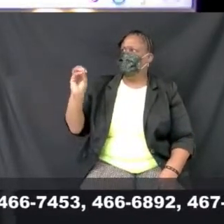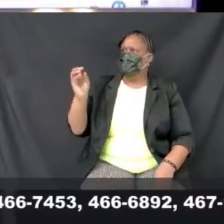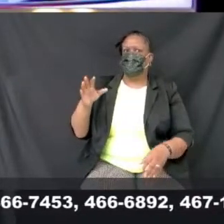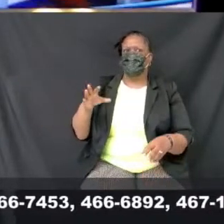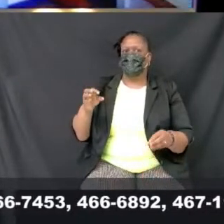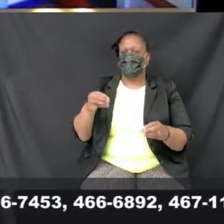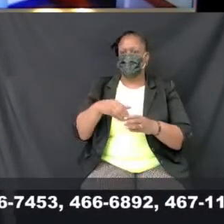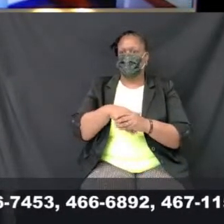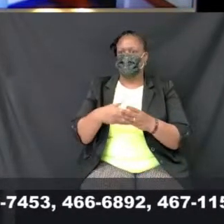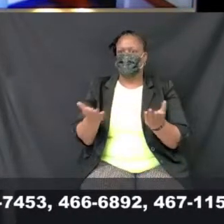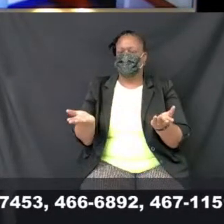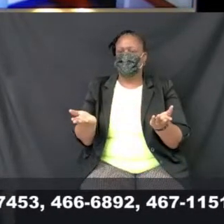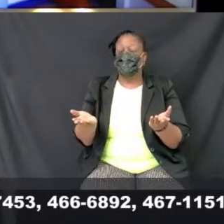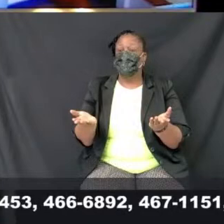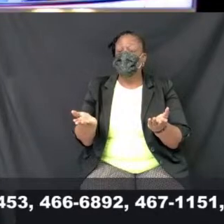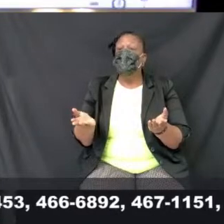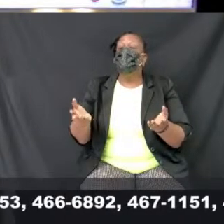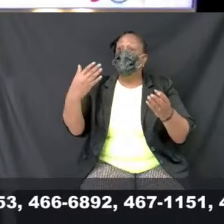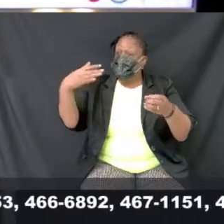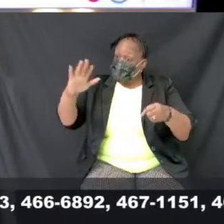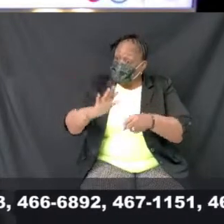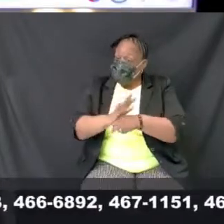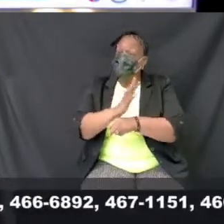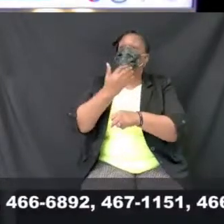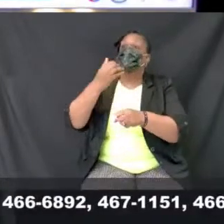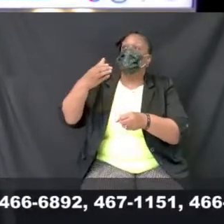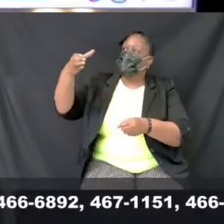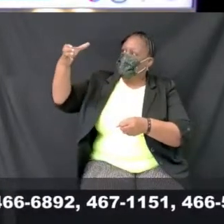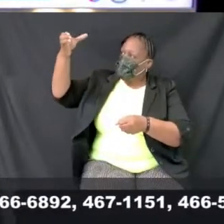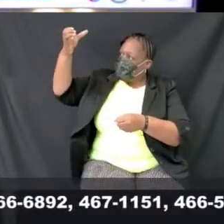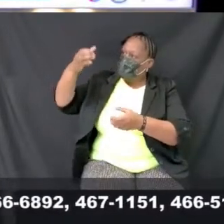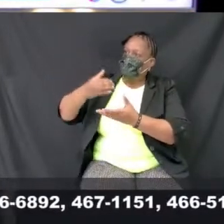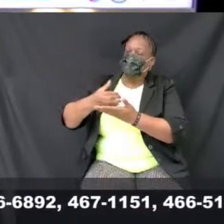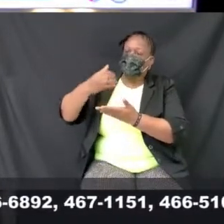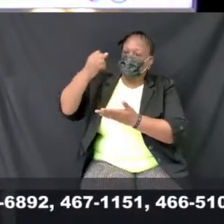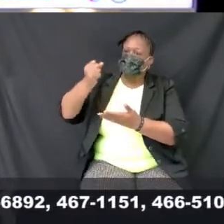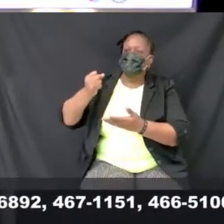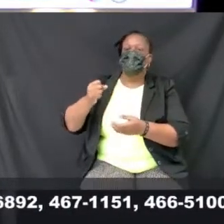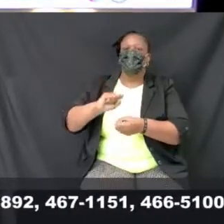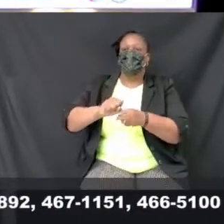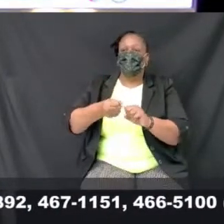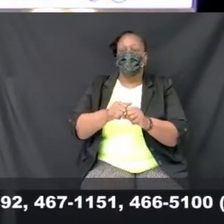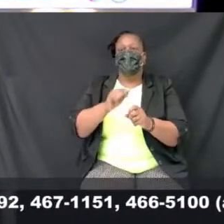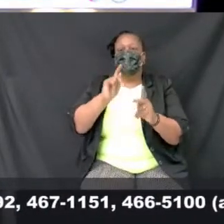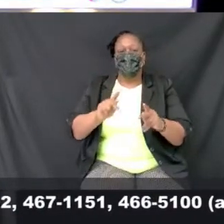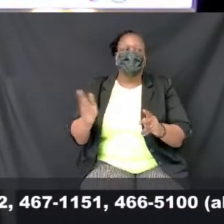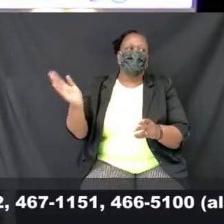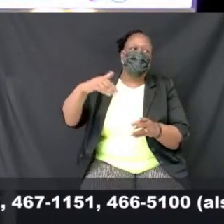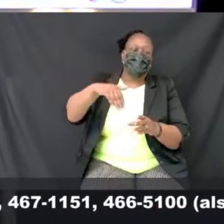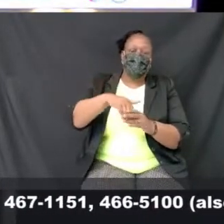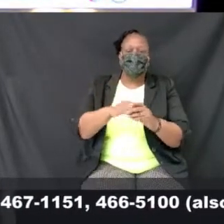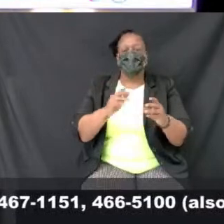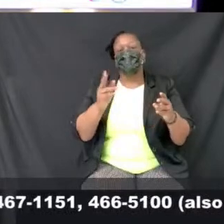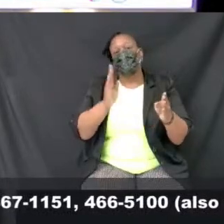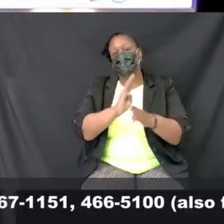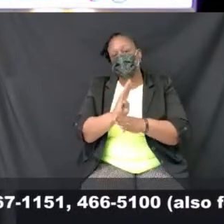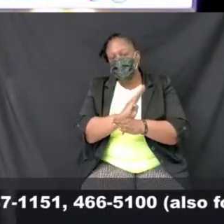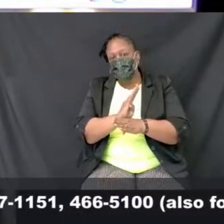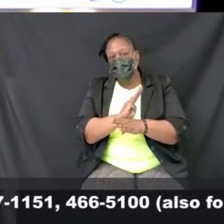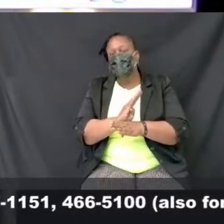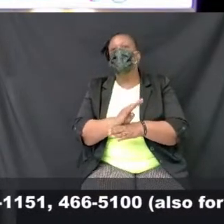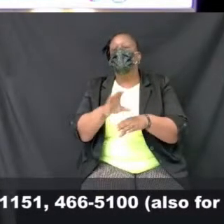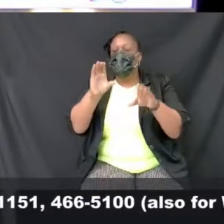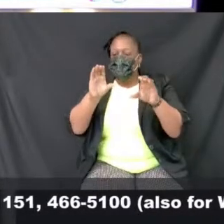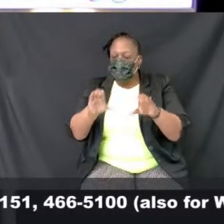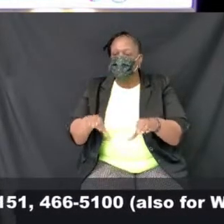are empty. You need to make sure that some of you might be not knowing that this is so, but if you have a hand sanitizer, you need to make sure that